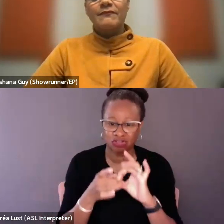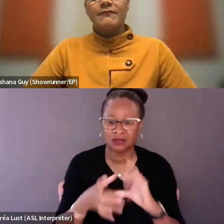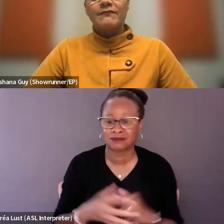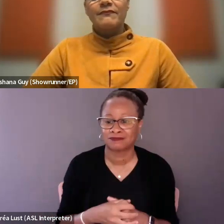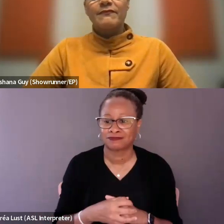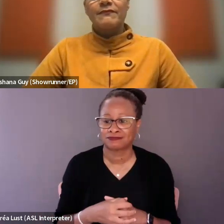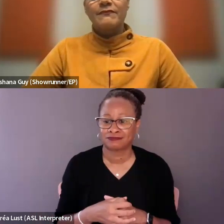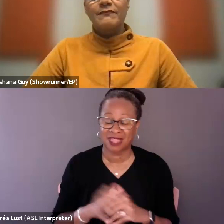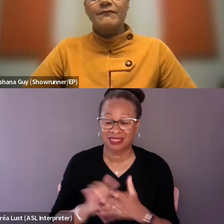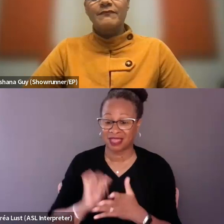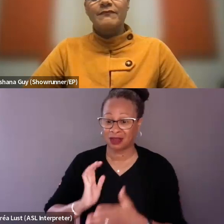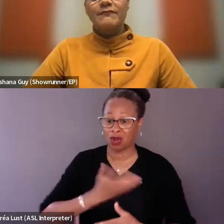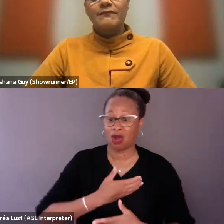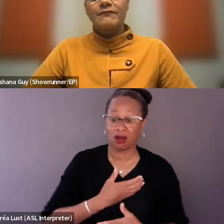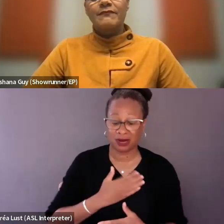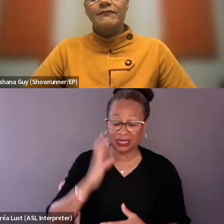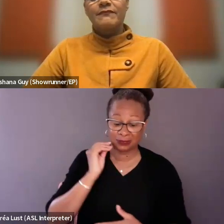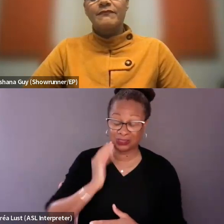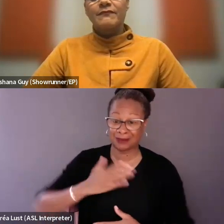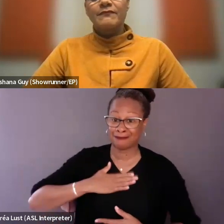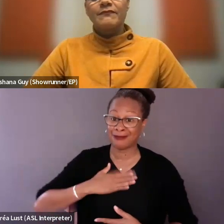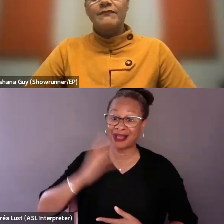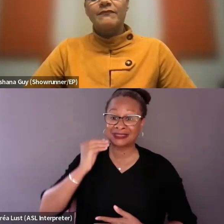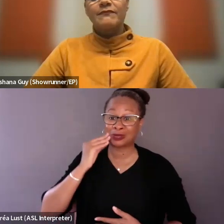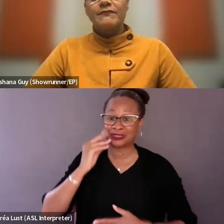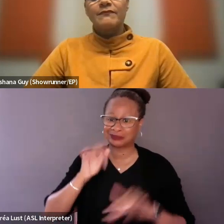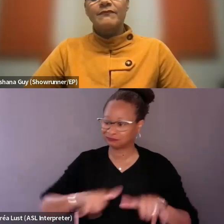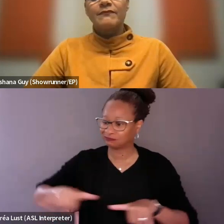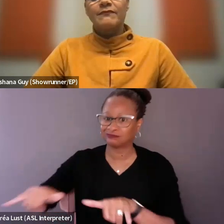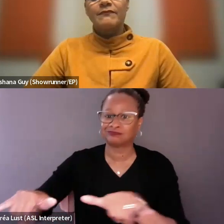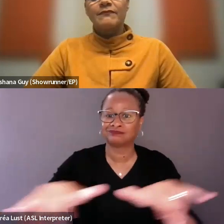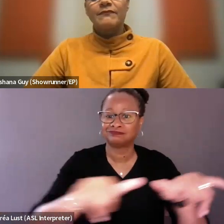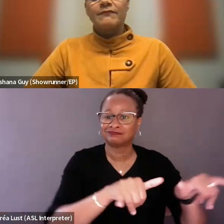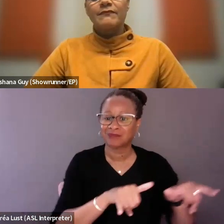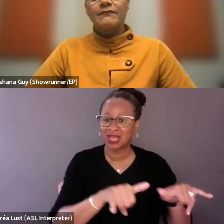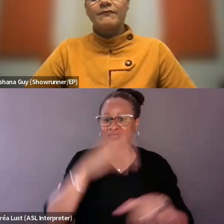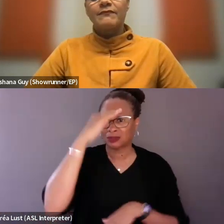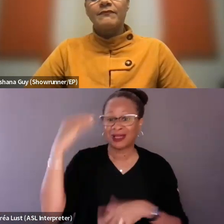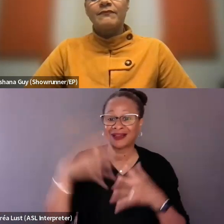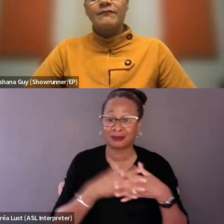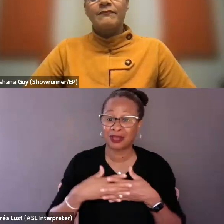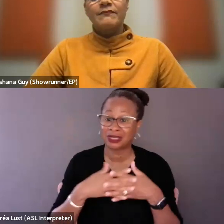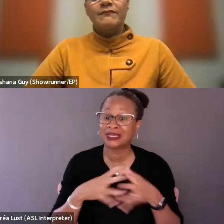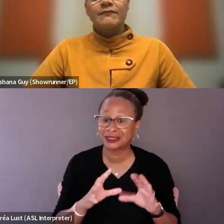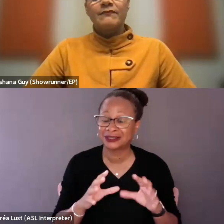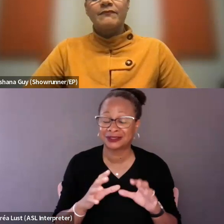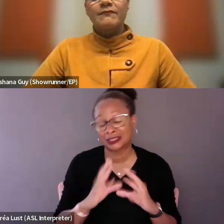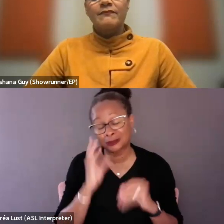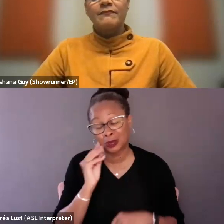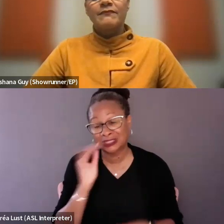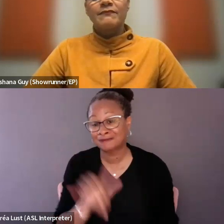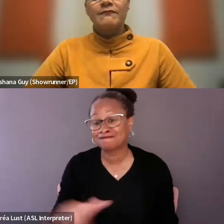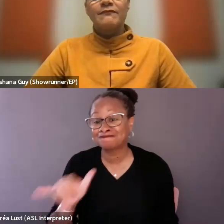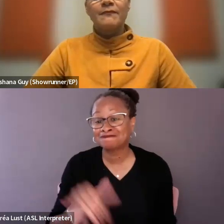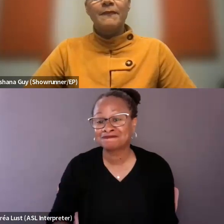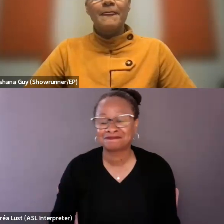that our experience, my experience is actually pretty universal to the Black American experience. Absolutely. And Shoshana,